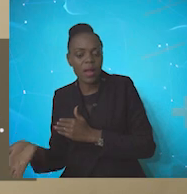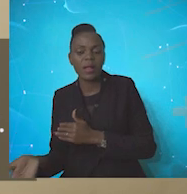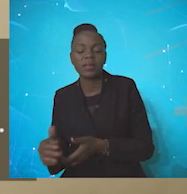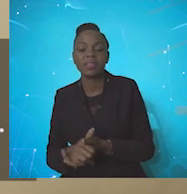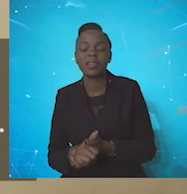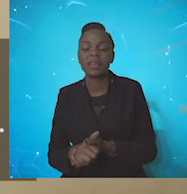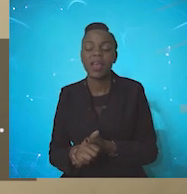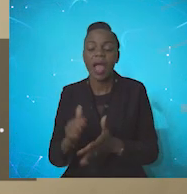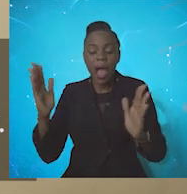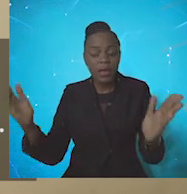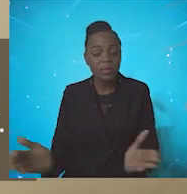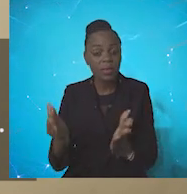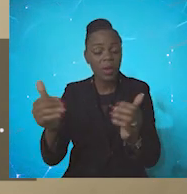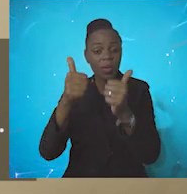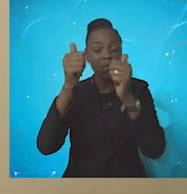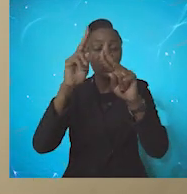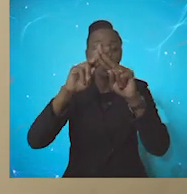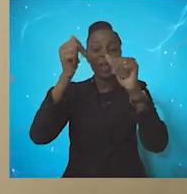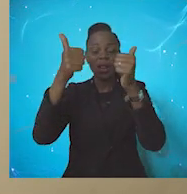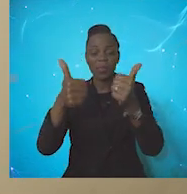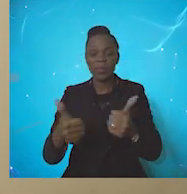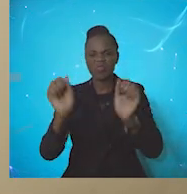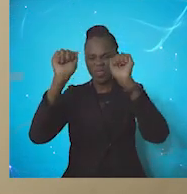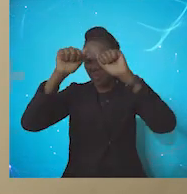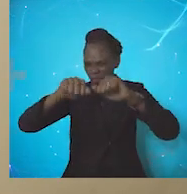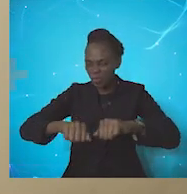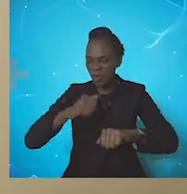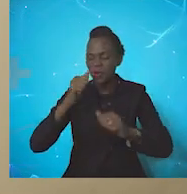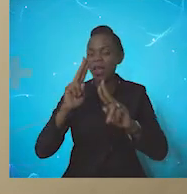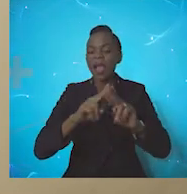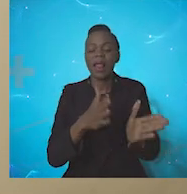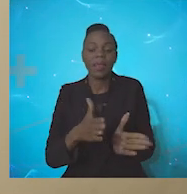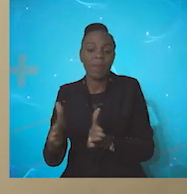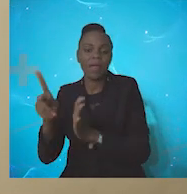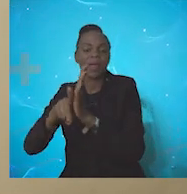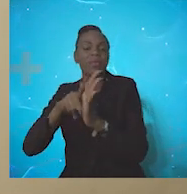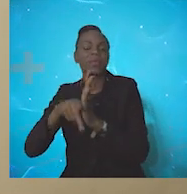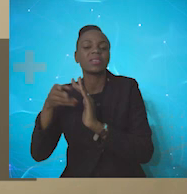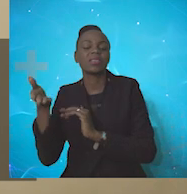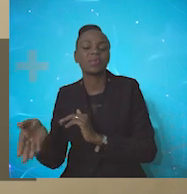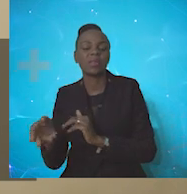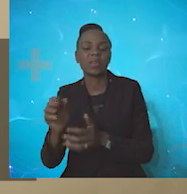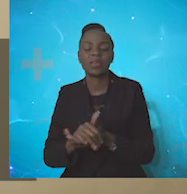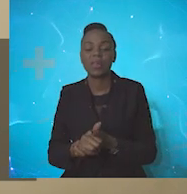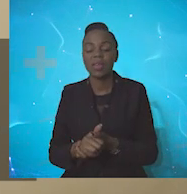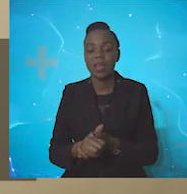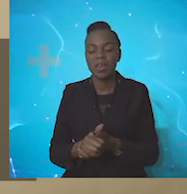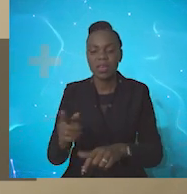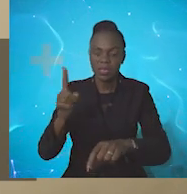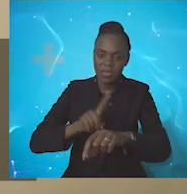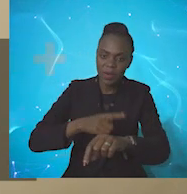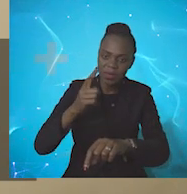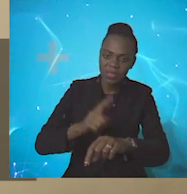mapatient aja adasamaliridwa bwino ndikuchira anavomera kuti akhale nawo mbali ya project ya CSM nde from time to